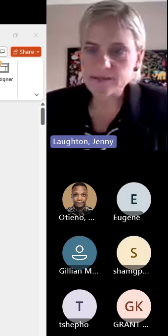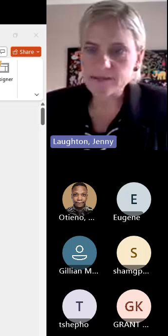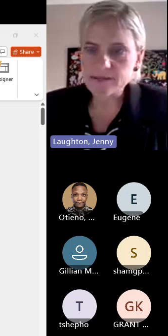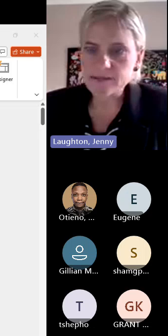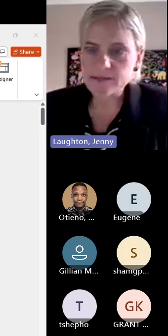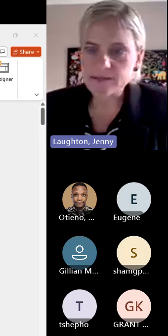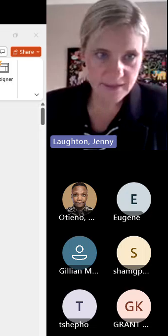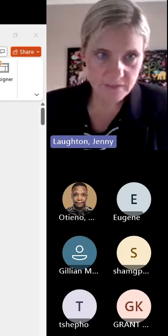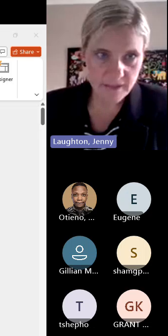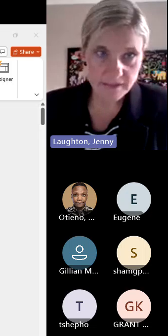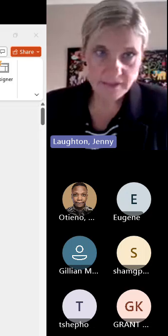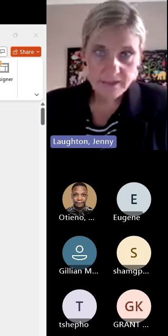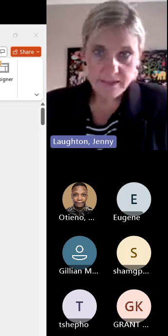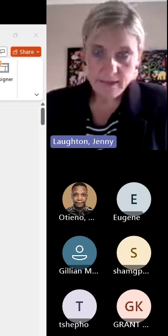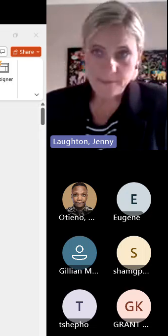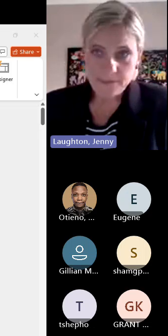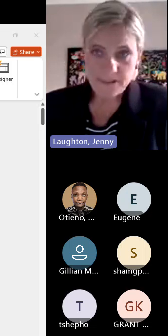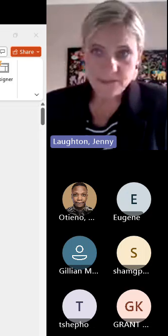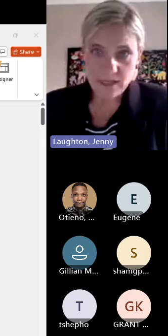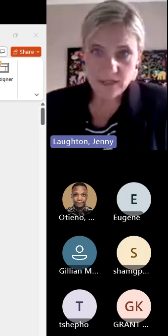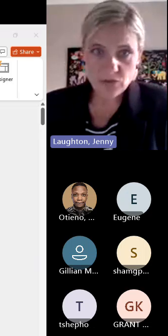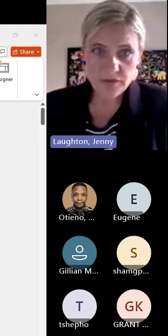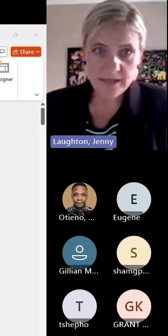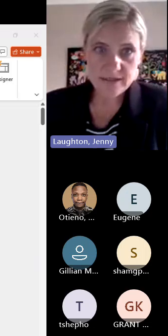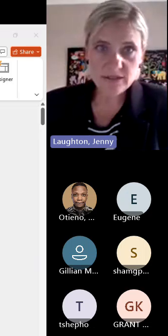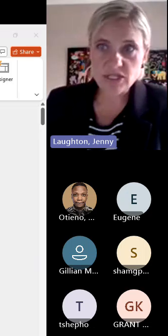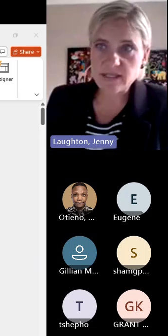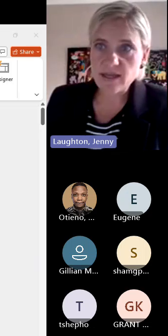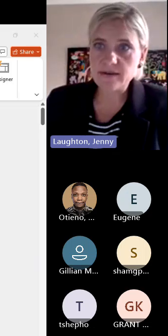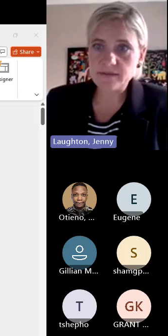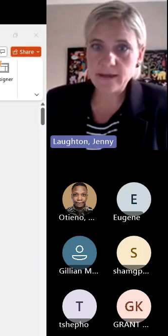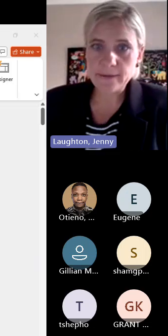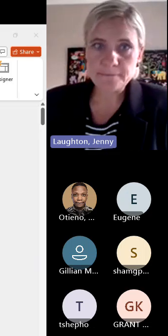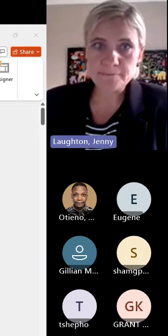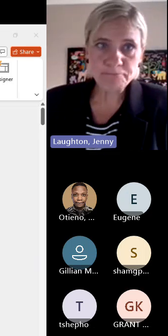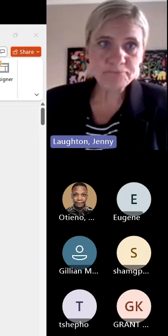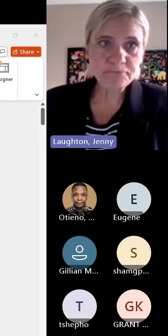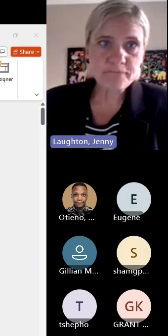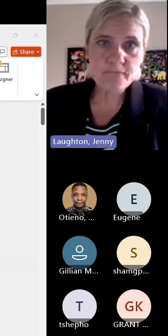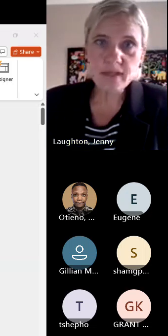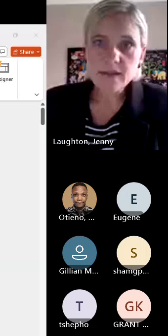just ask your patience as we wait, just to make sure that she can